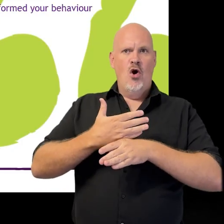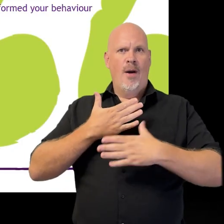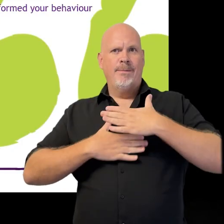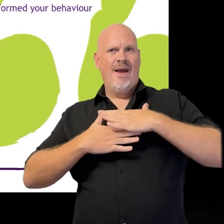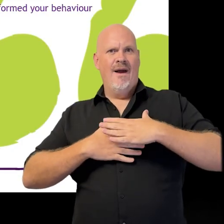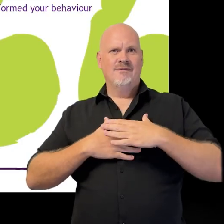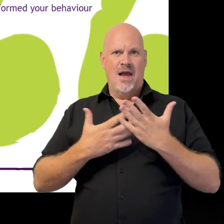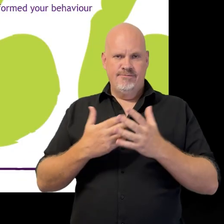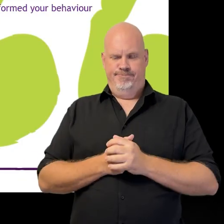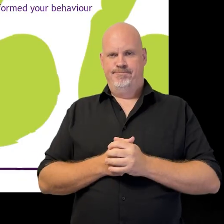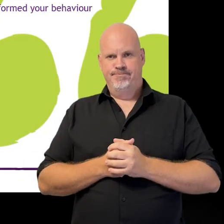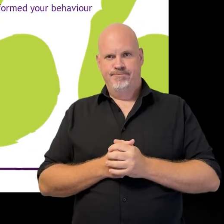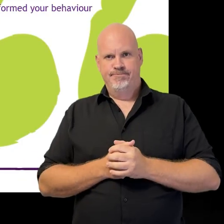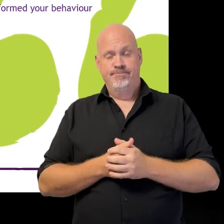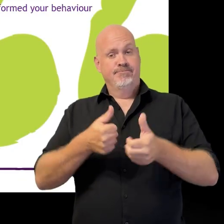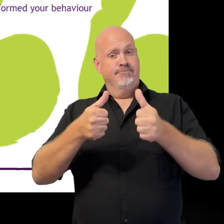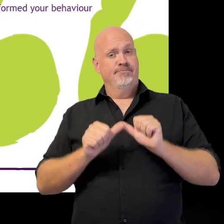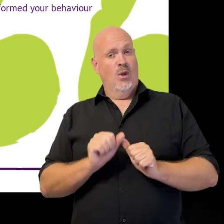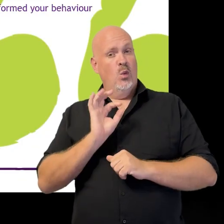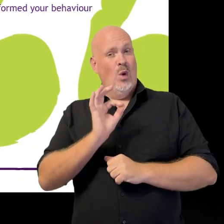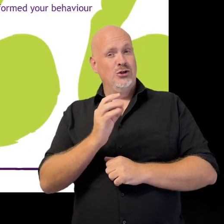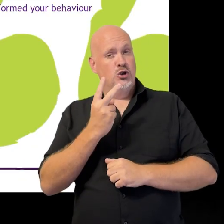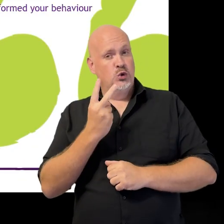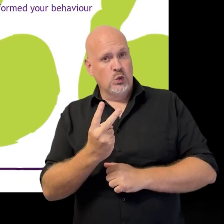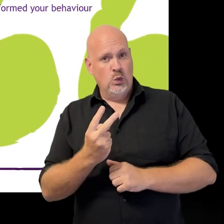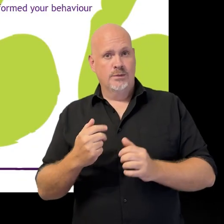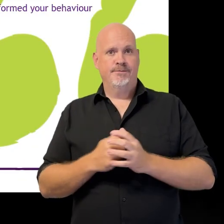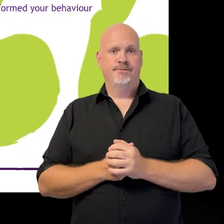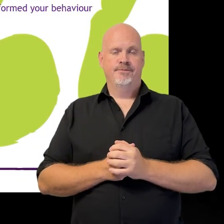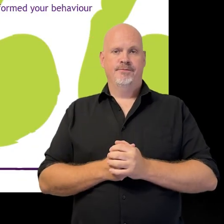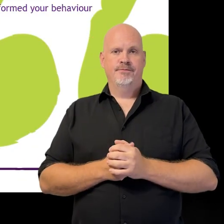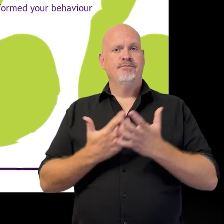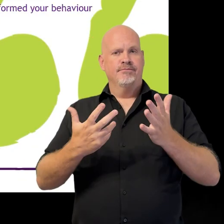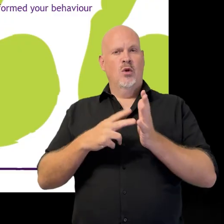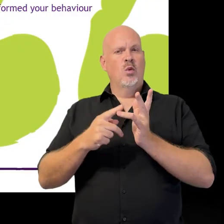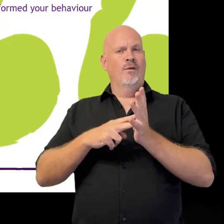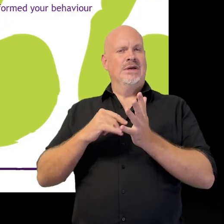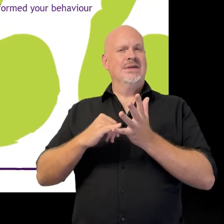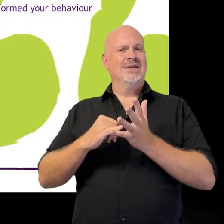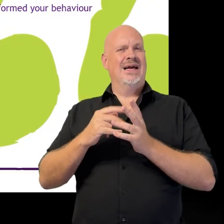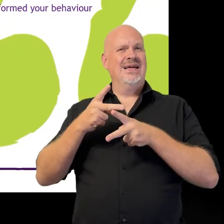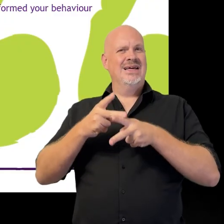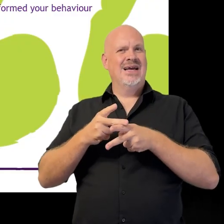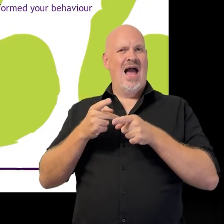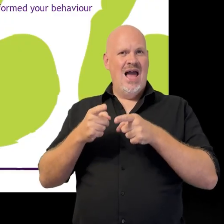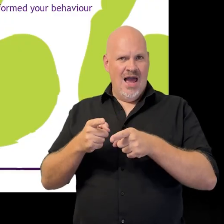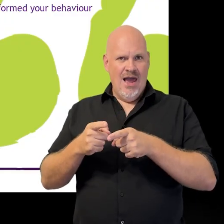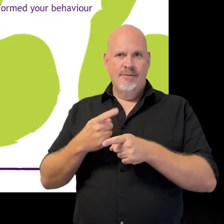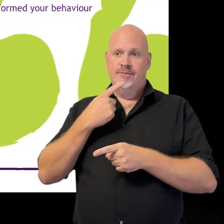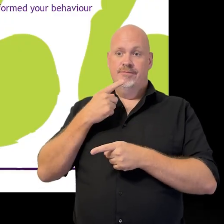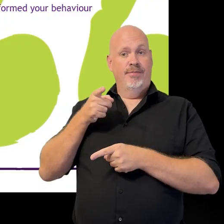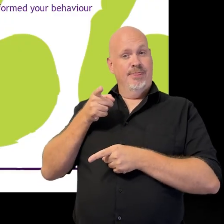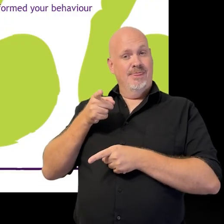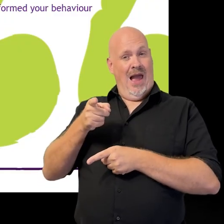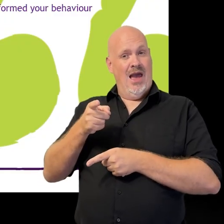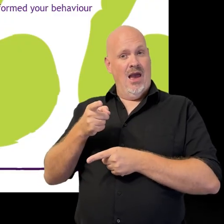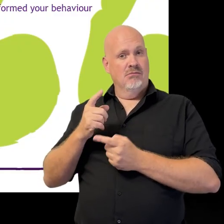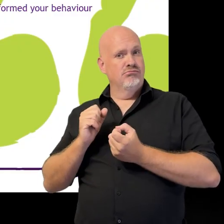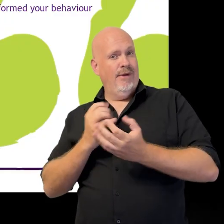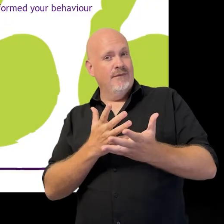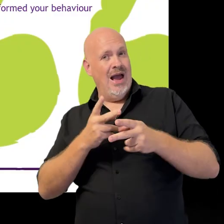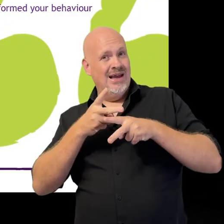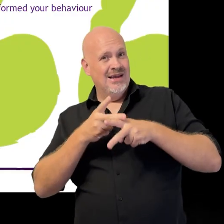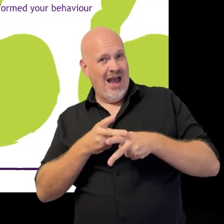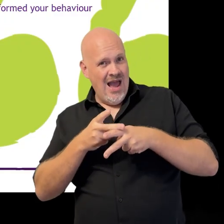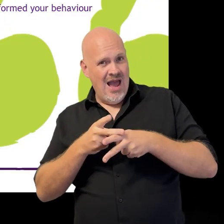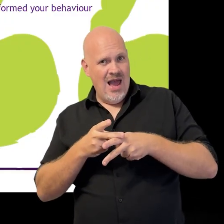to you? And then it might be, your example might be to do with taking responsibility for something, maybe taking responsibility